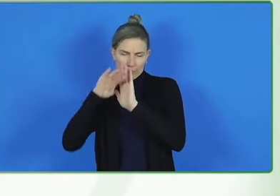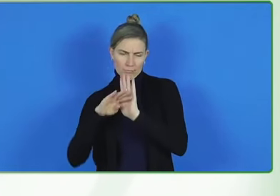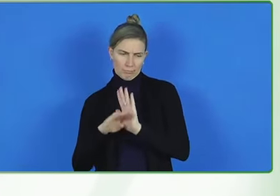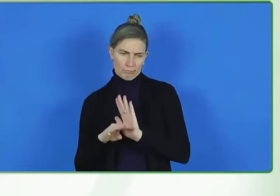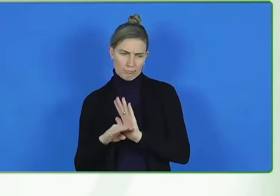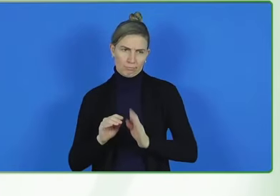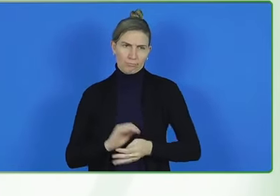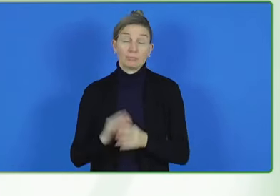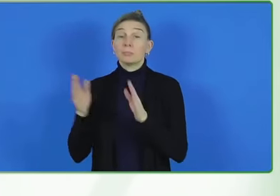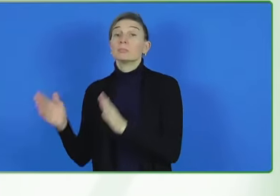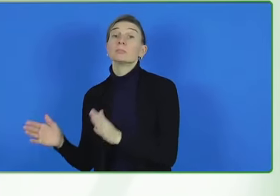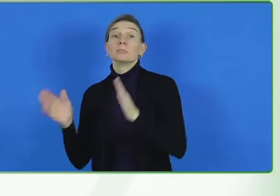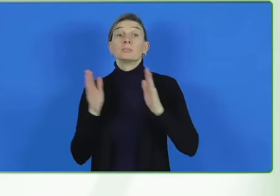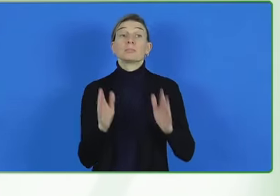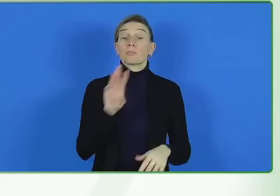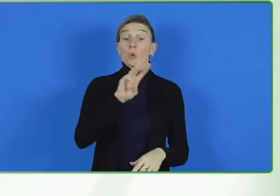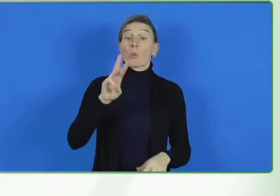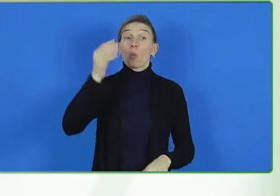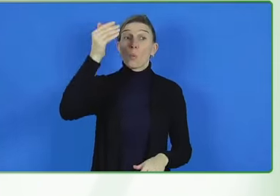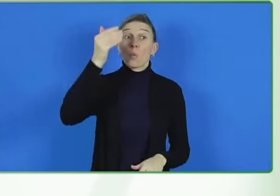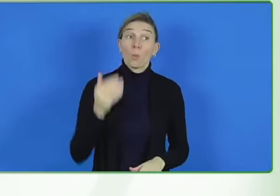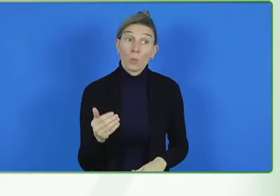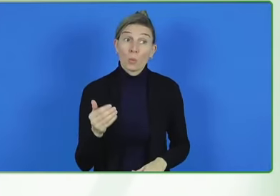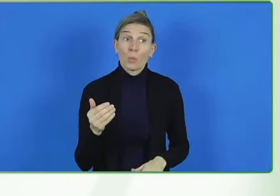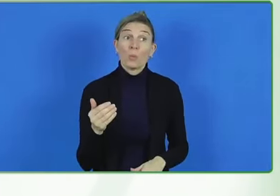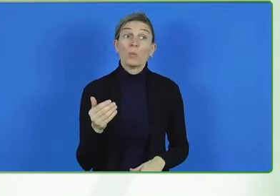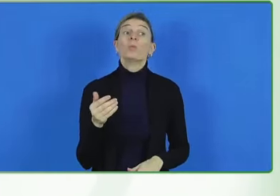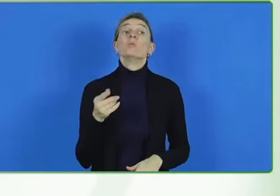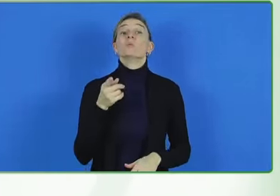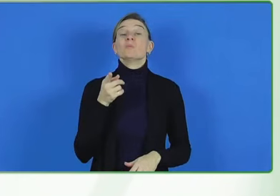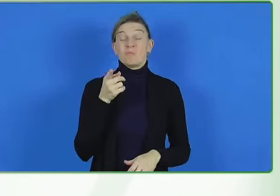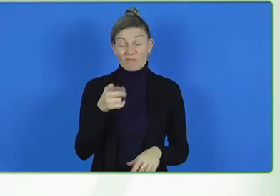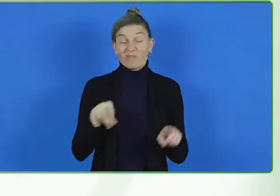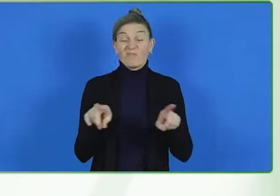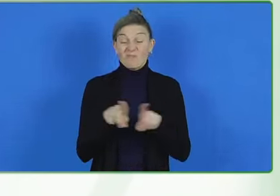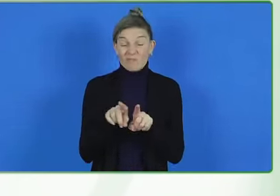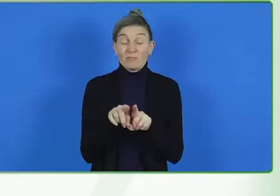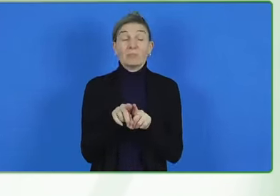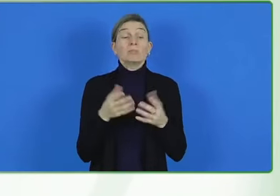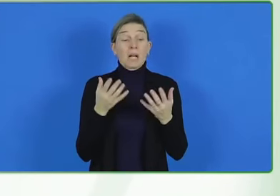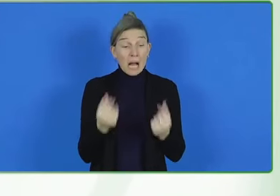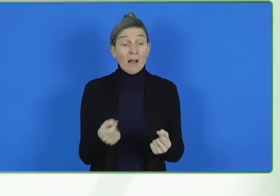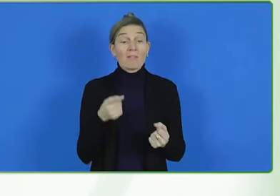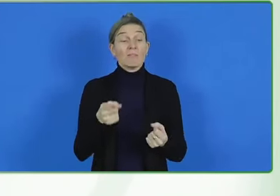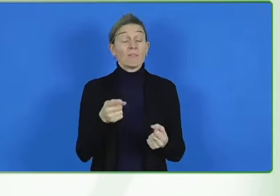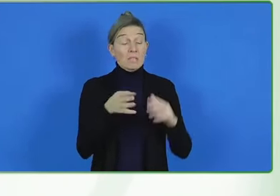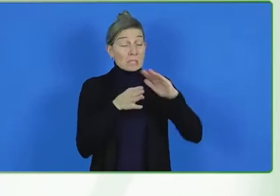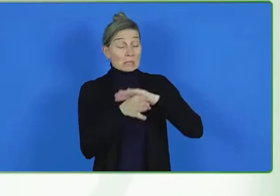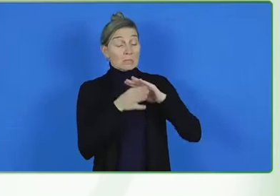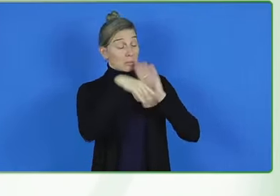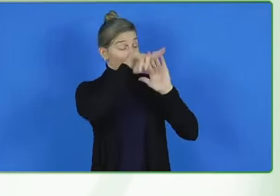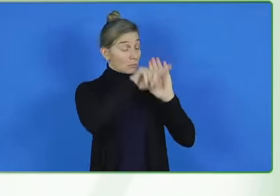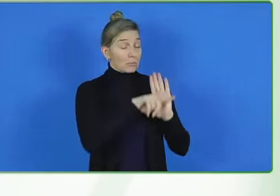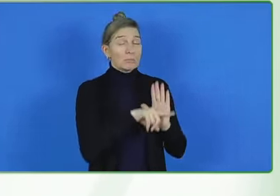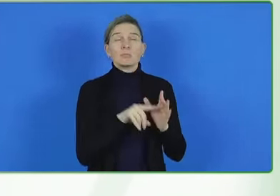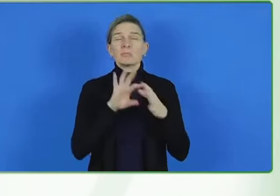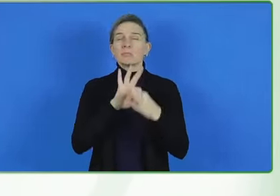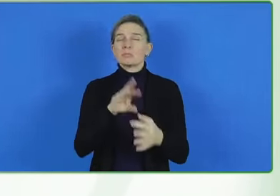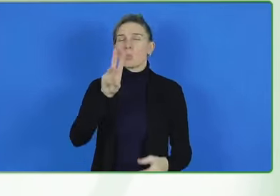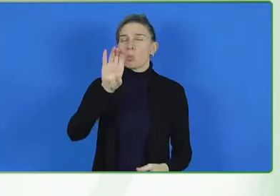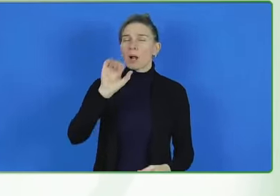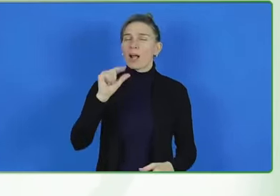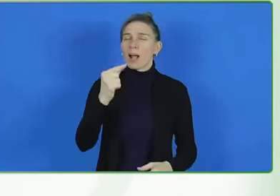CENADIS has an accessibility guide based on the WCAG